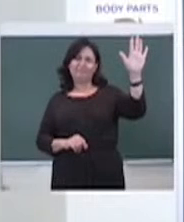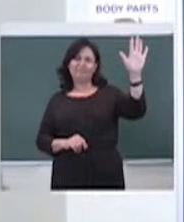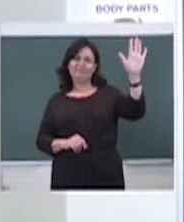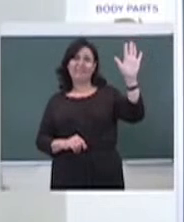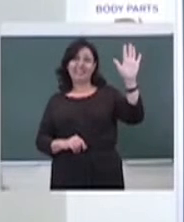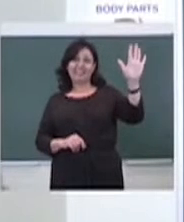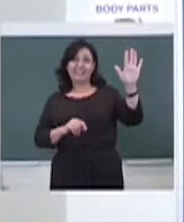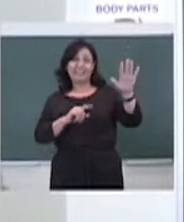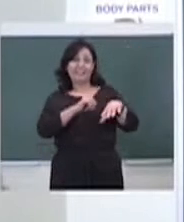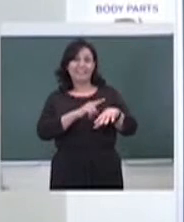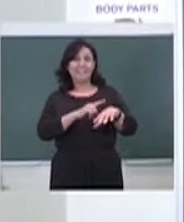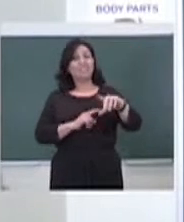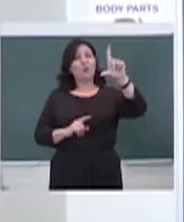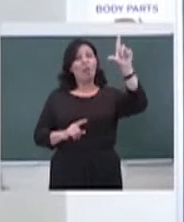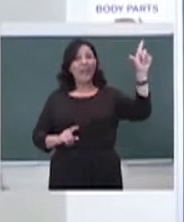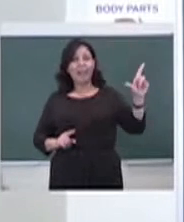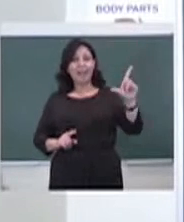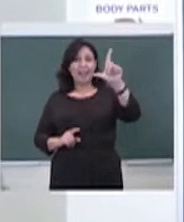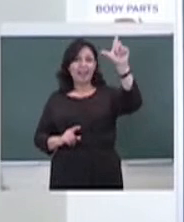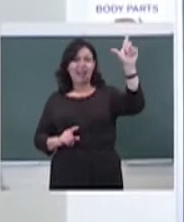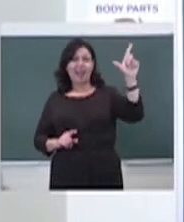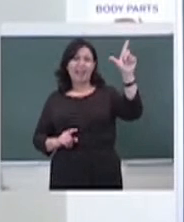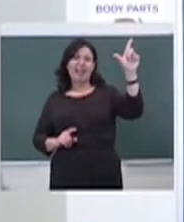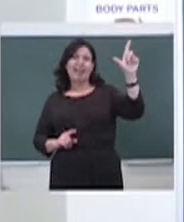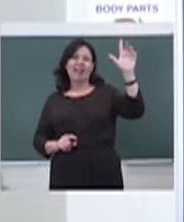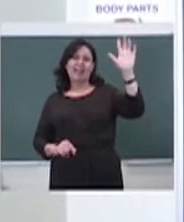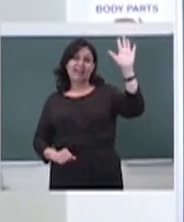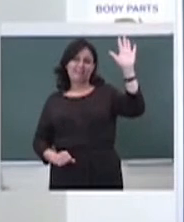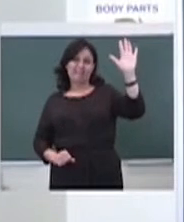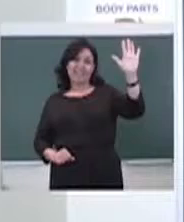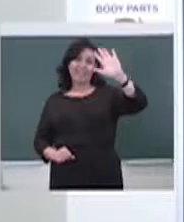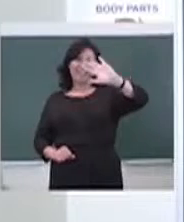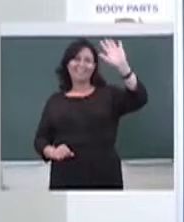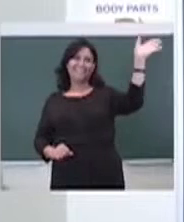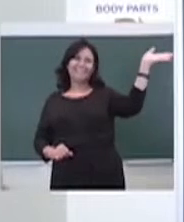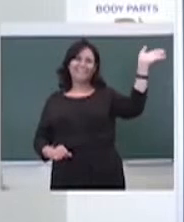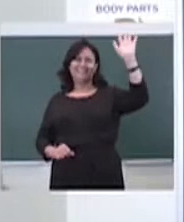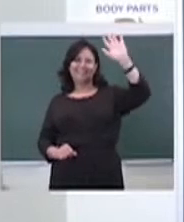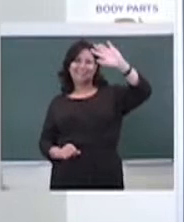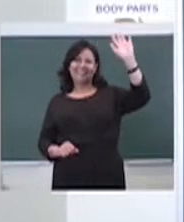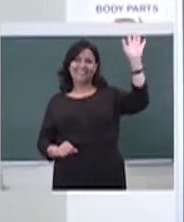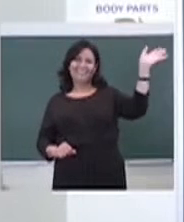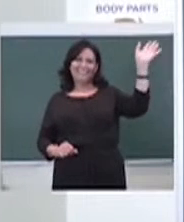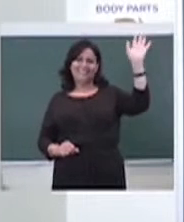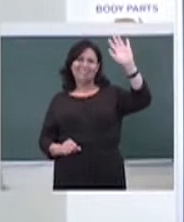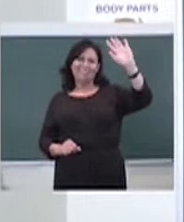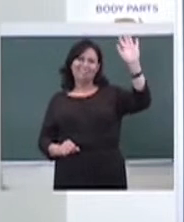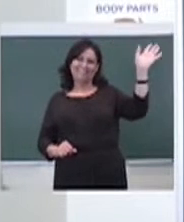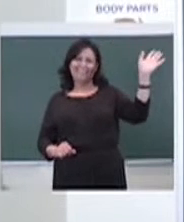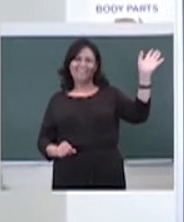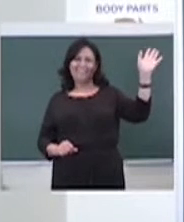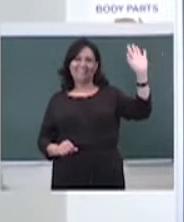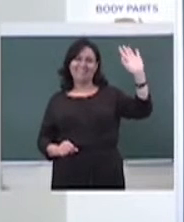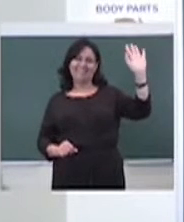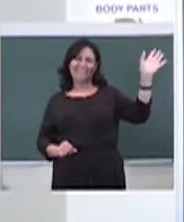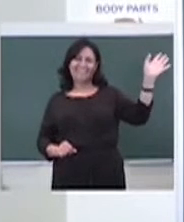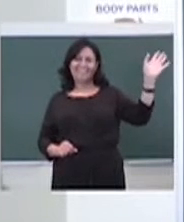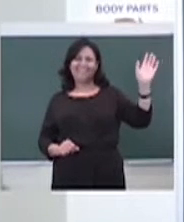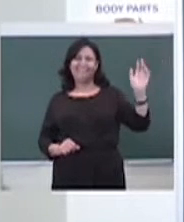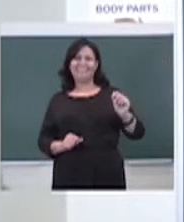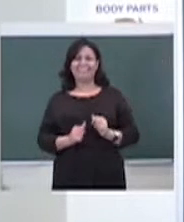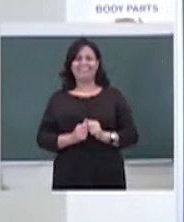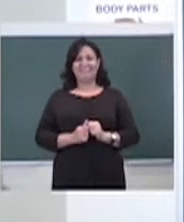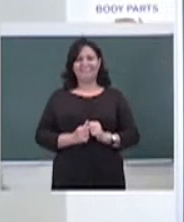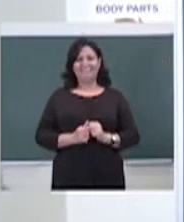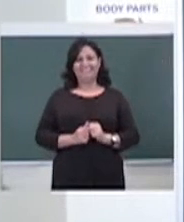your left hand. Let's do the left hand wave. Well done. So I'd